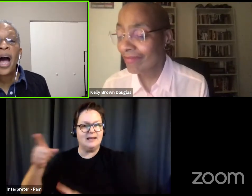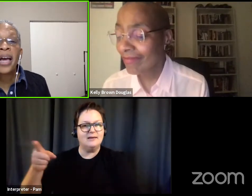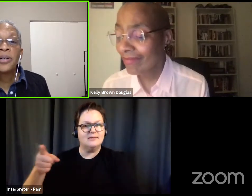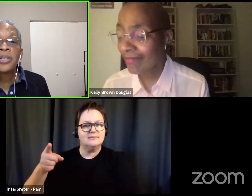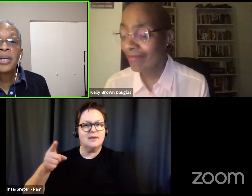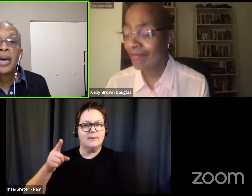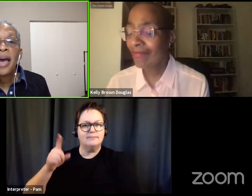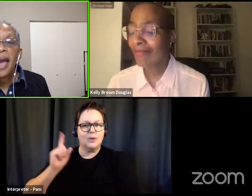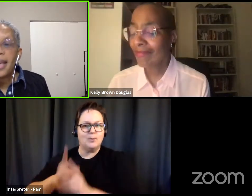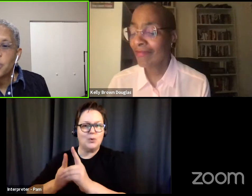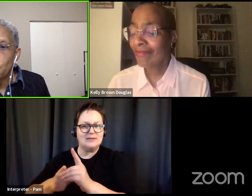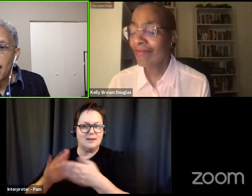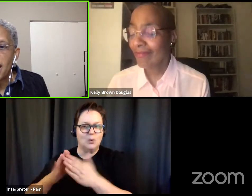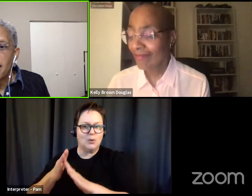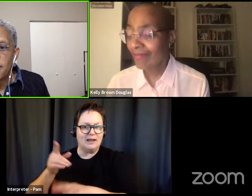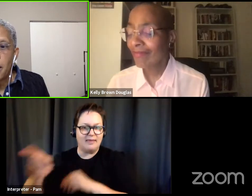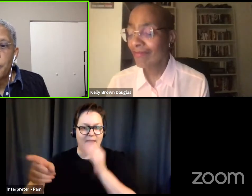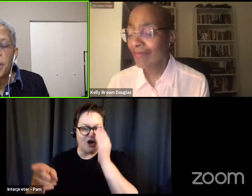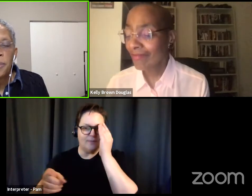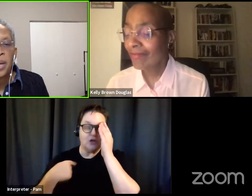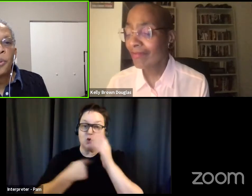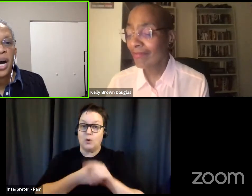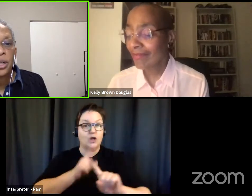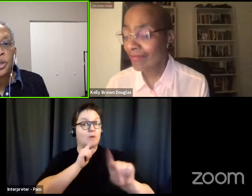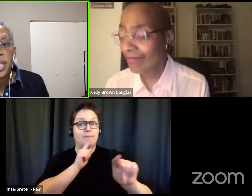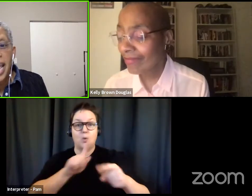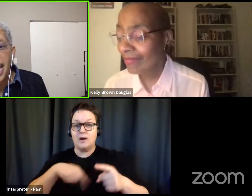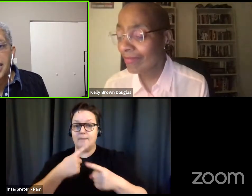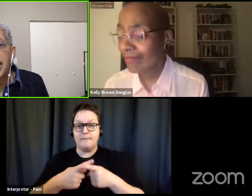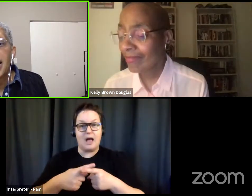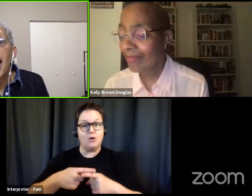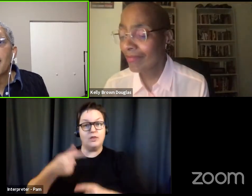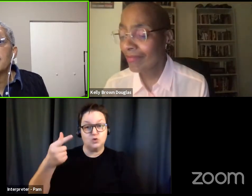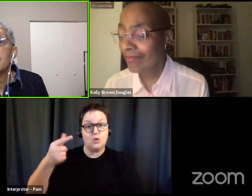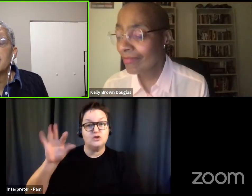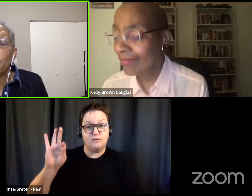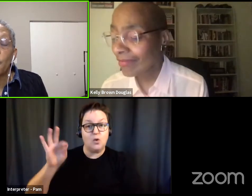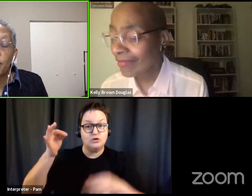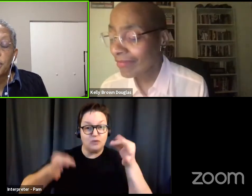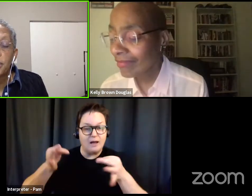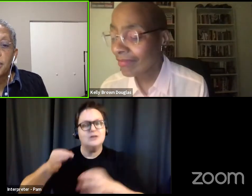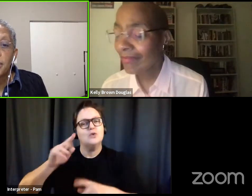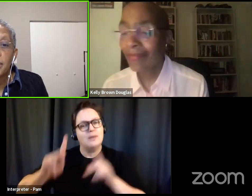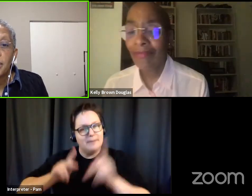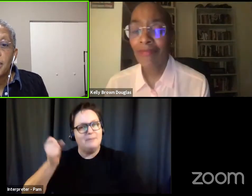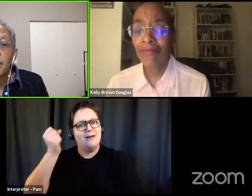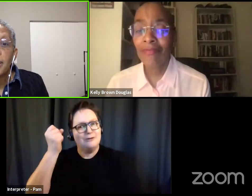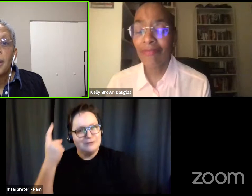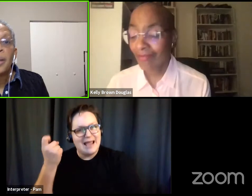Floyd trials as a way of helping people understand how the system works,